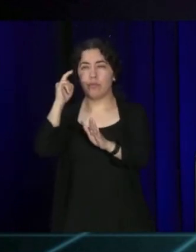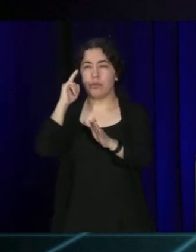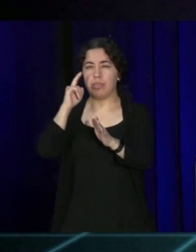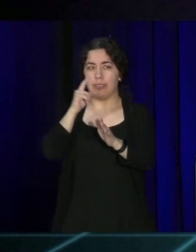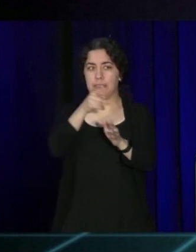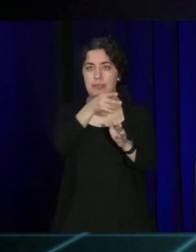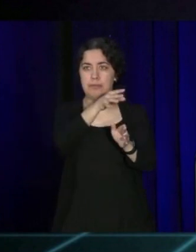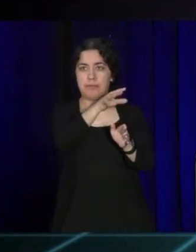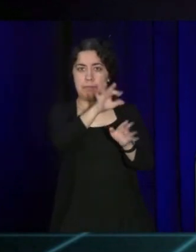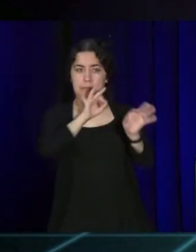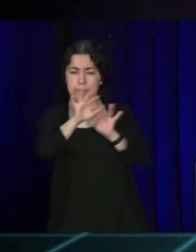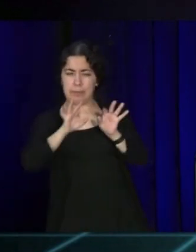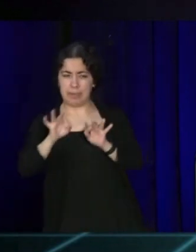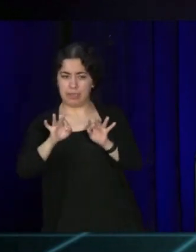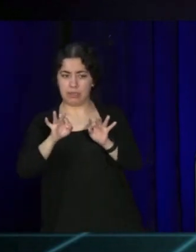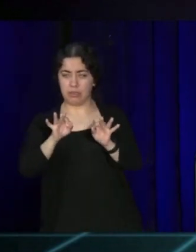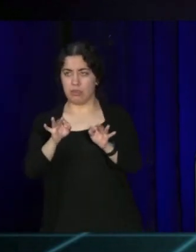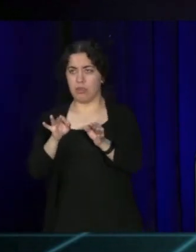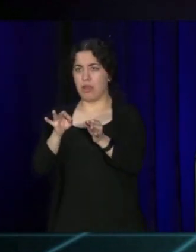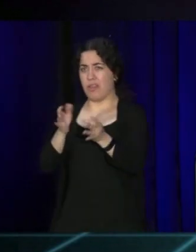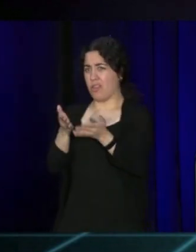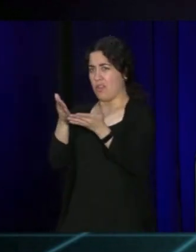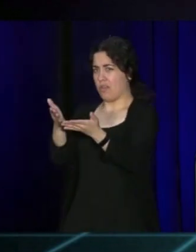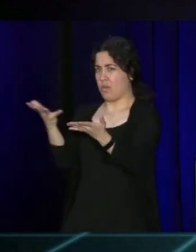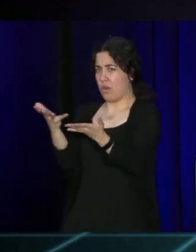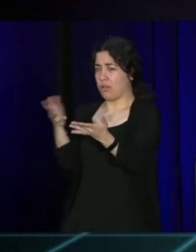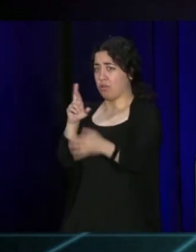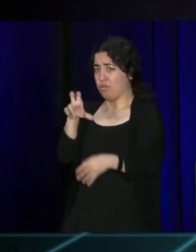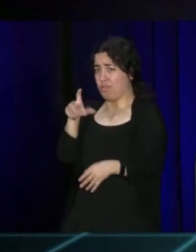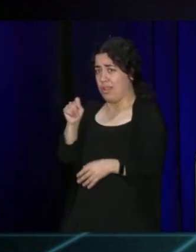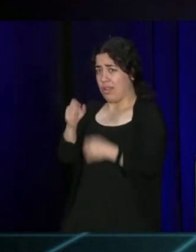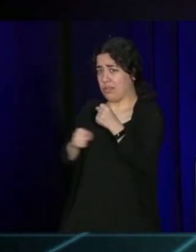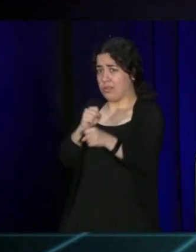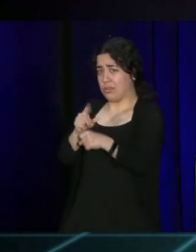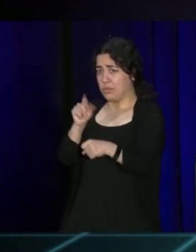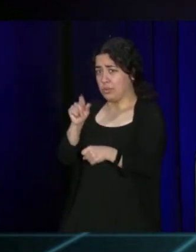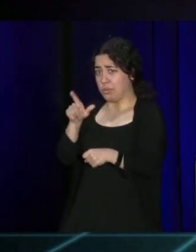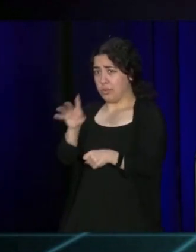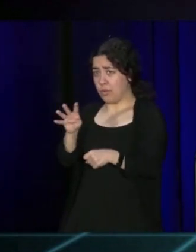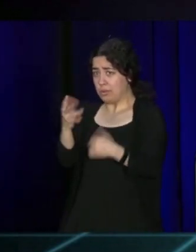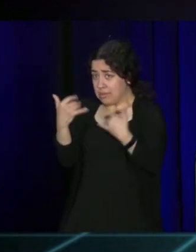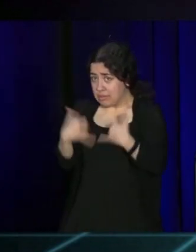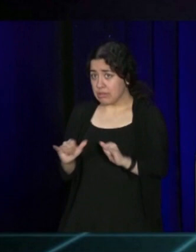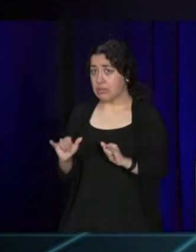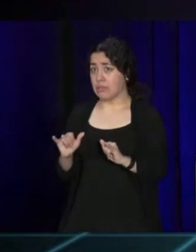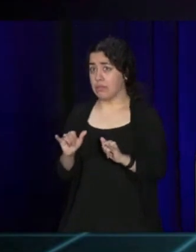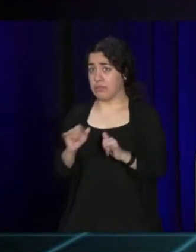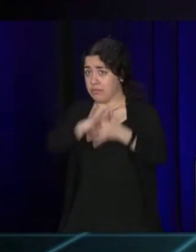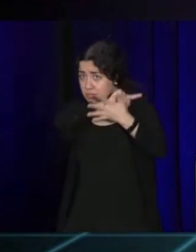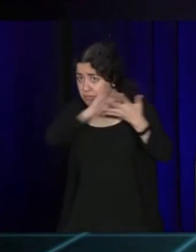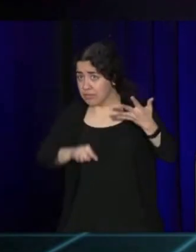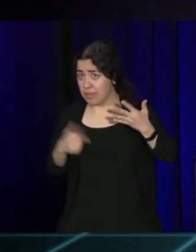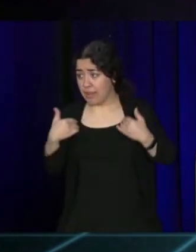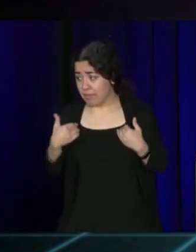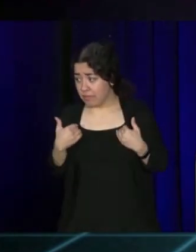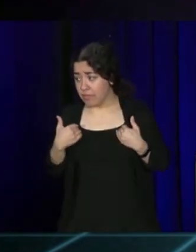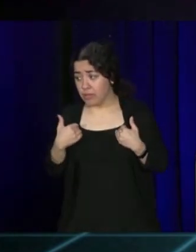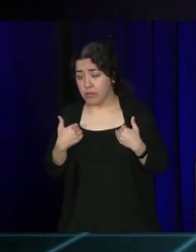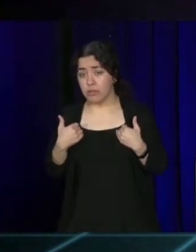ask ourselves. Does React in 2024 still have these? And moving